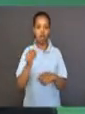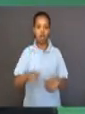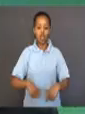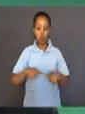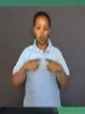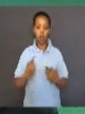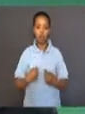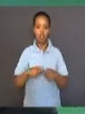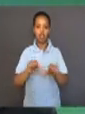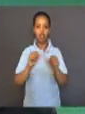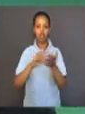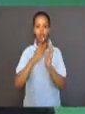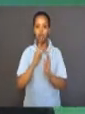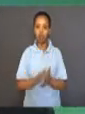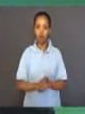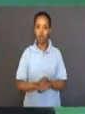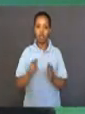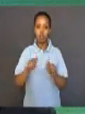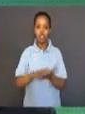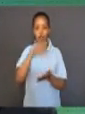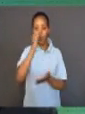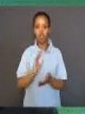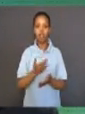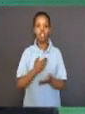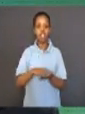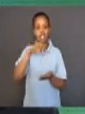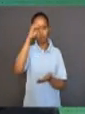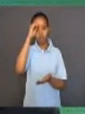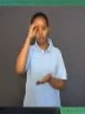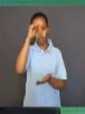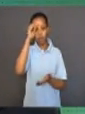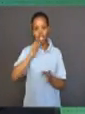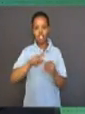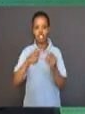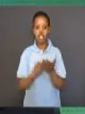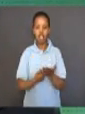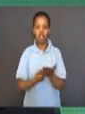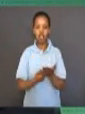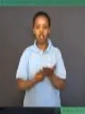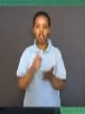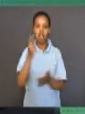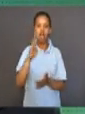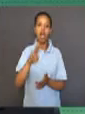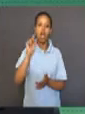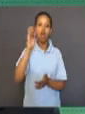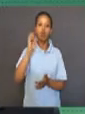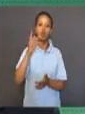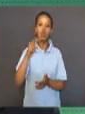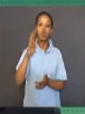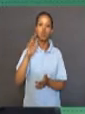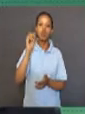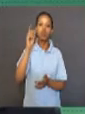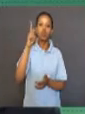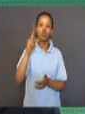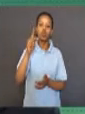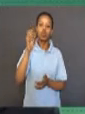In our lesson today, we learned about the origin of autotrophs and